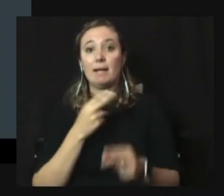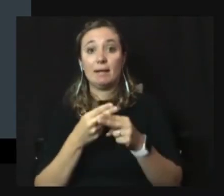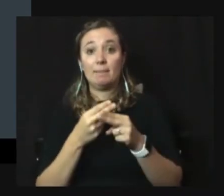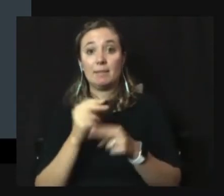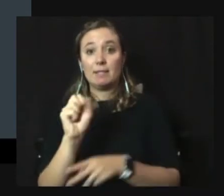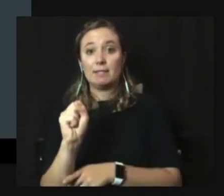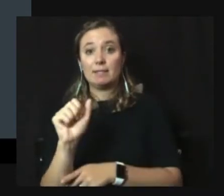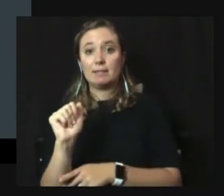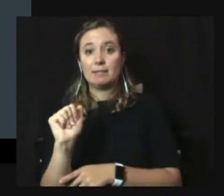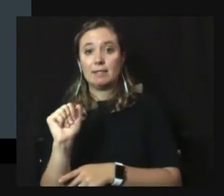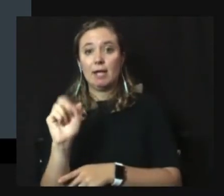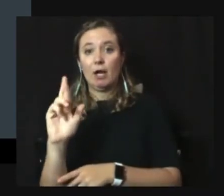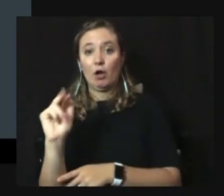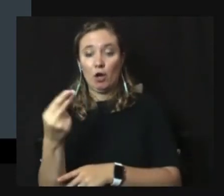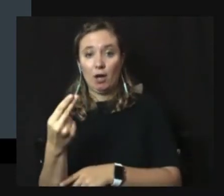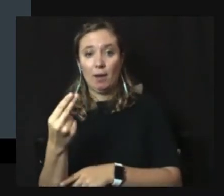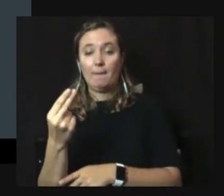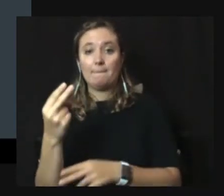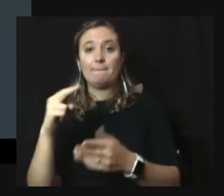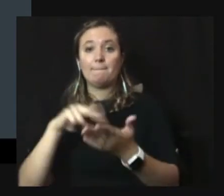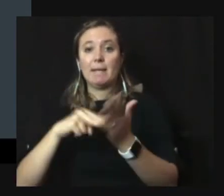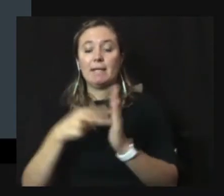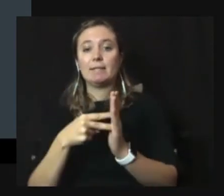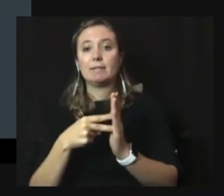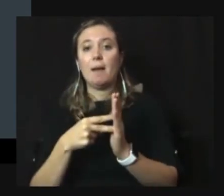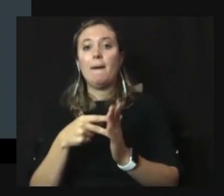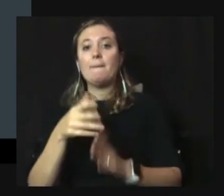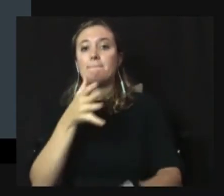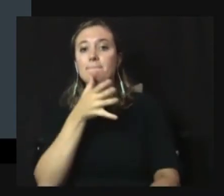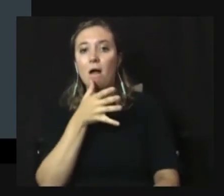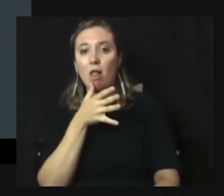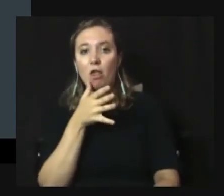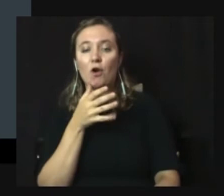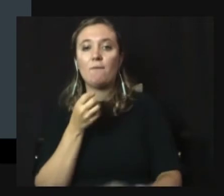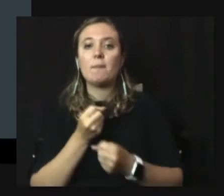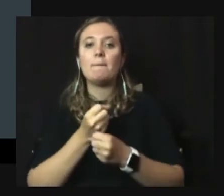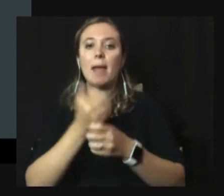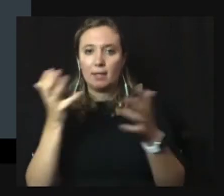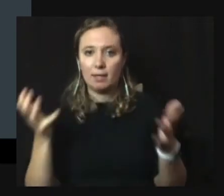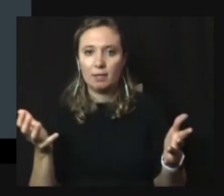means mother of many, and I took that really close to heart.